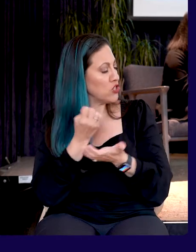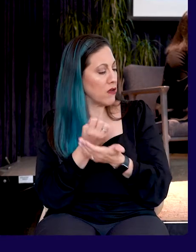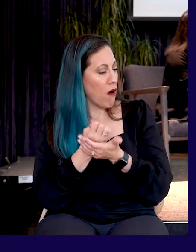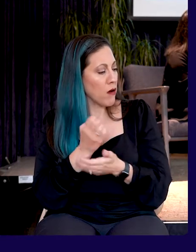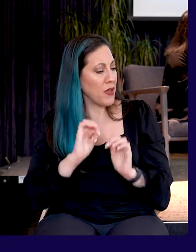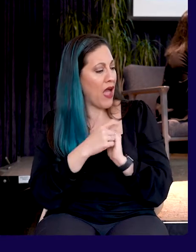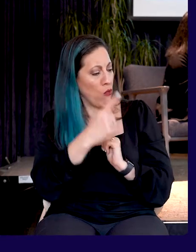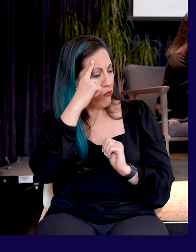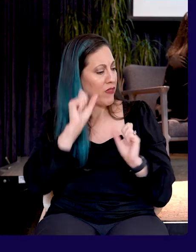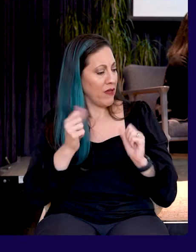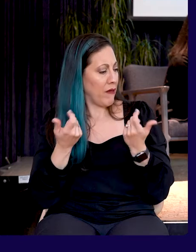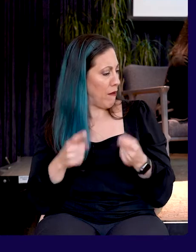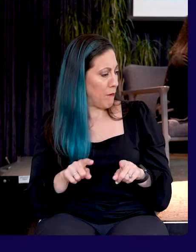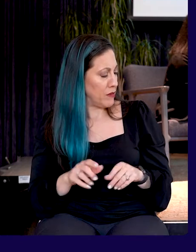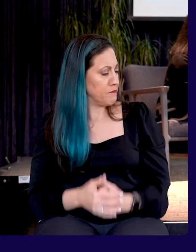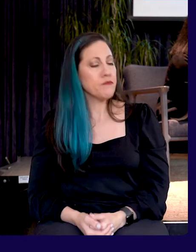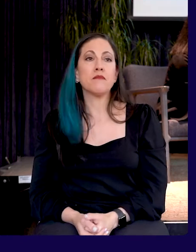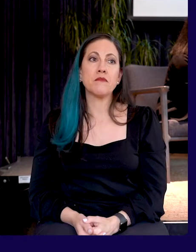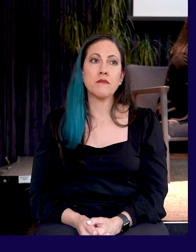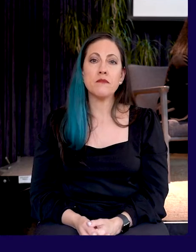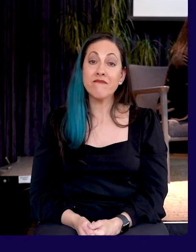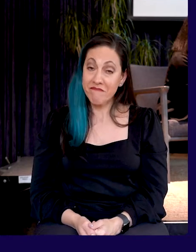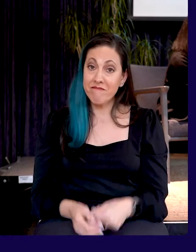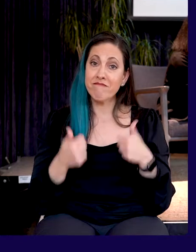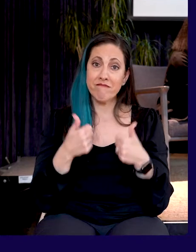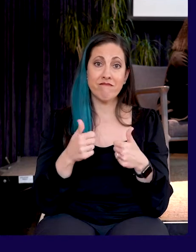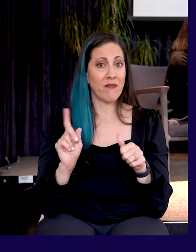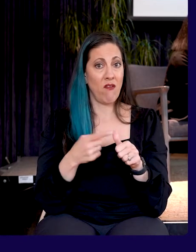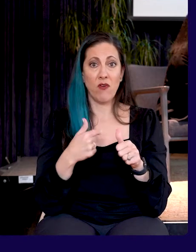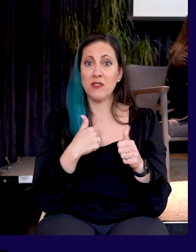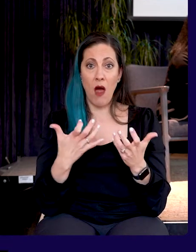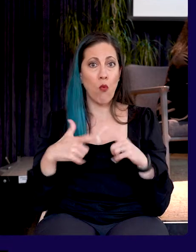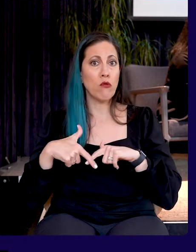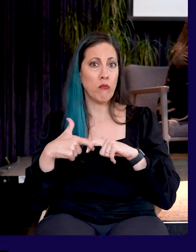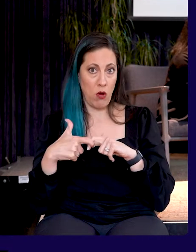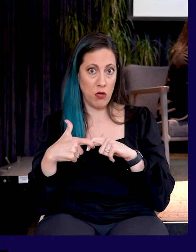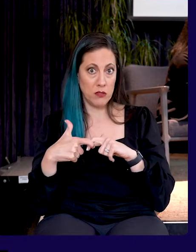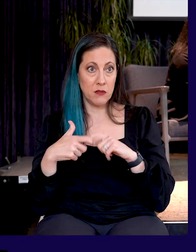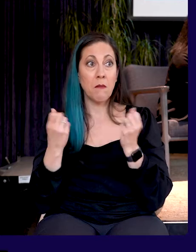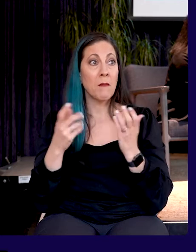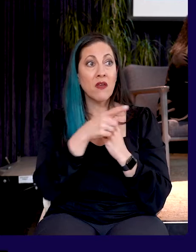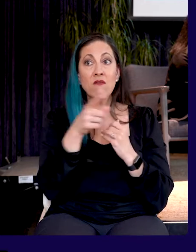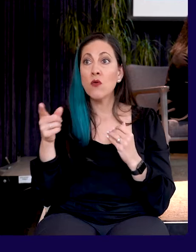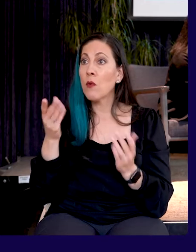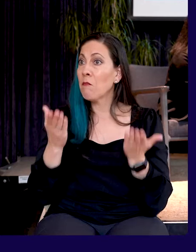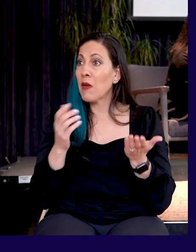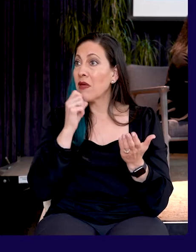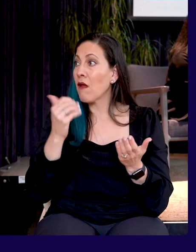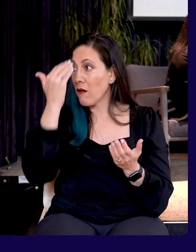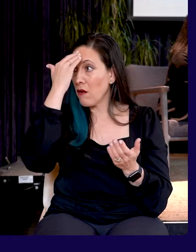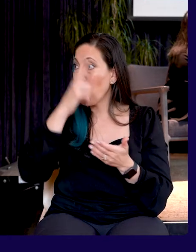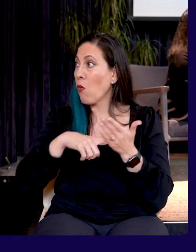ways you see that happening successfully? Great. Well, first I did want to pause because many of you may or may not know what